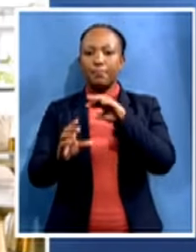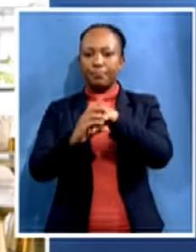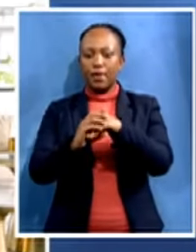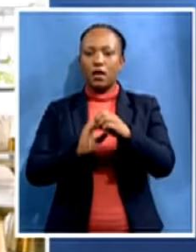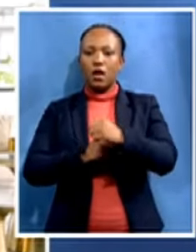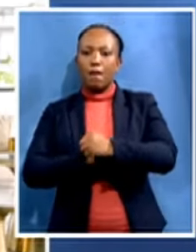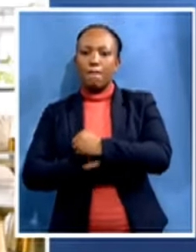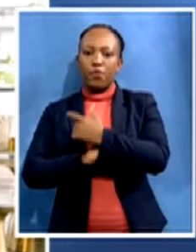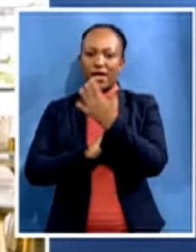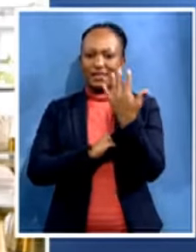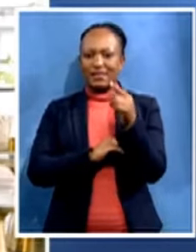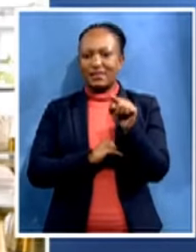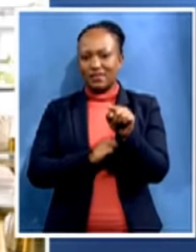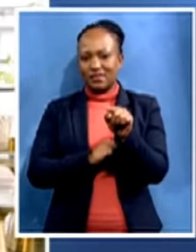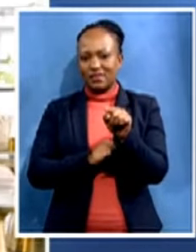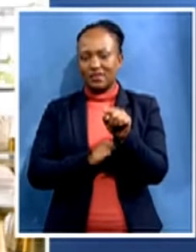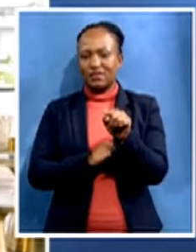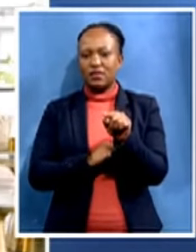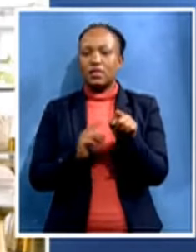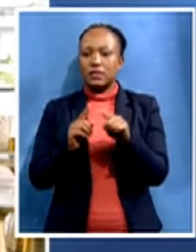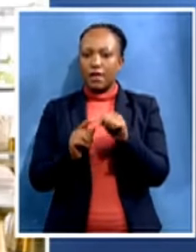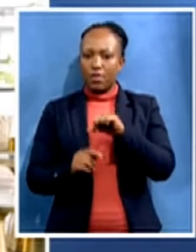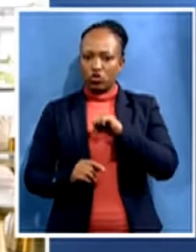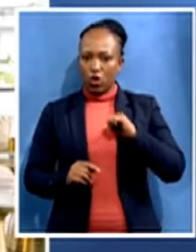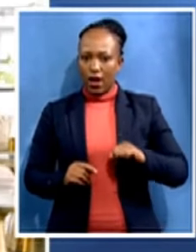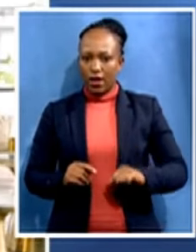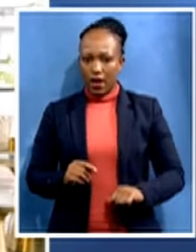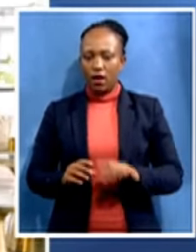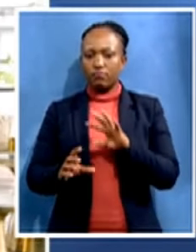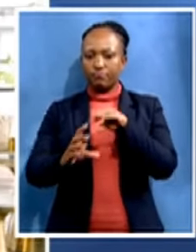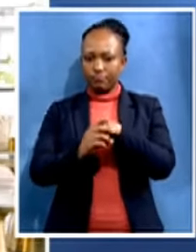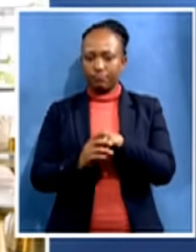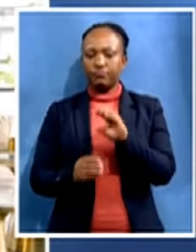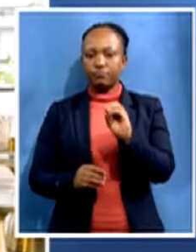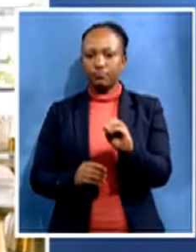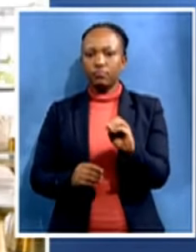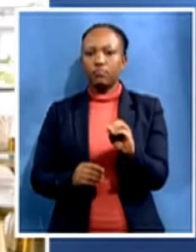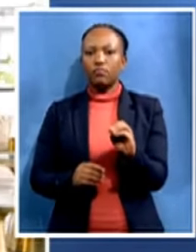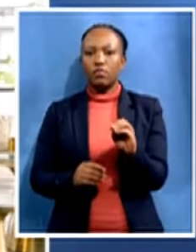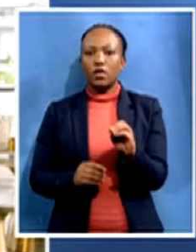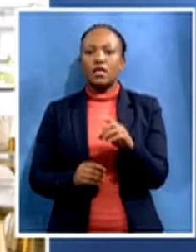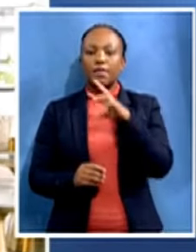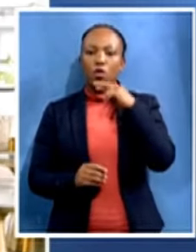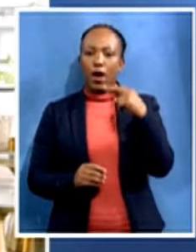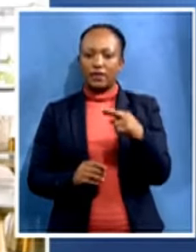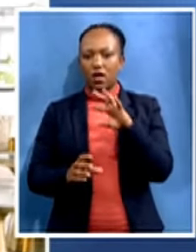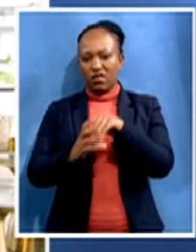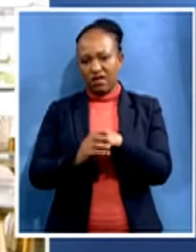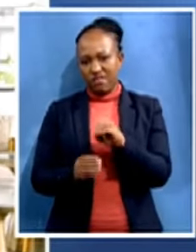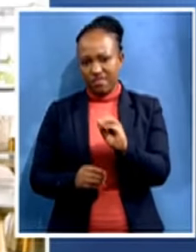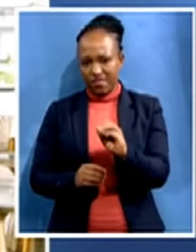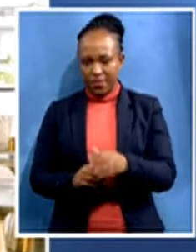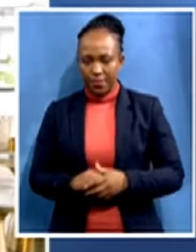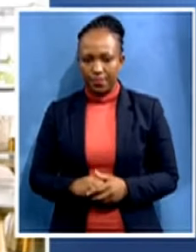and China is an emerging powerhouse, obviously with Russia there. Now, with all of that, when we look at